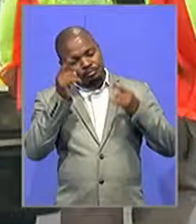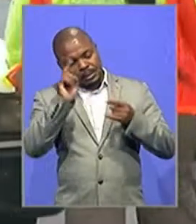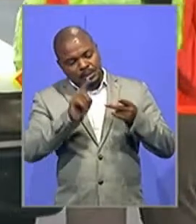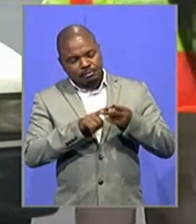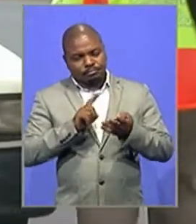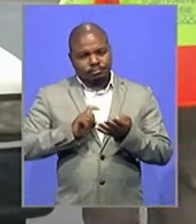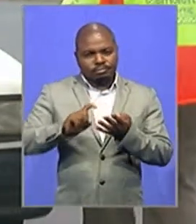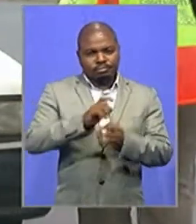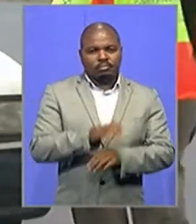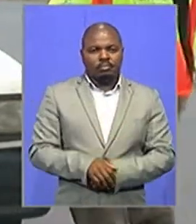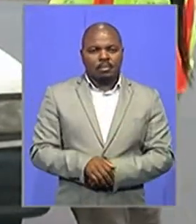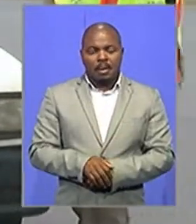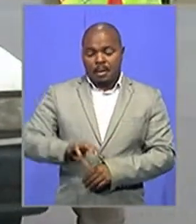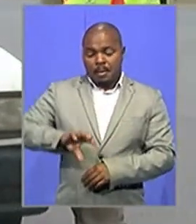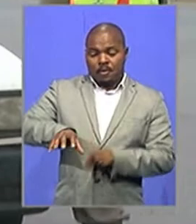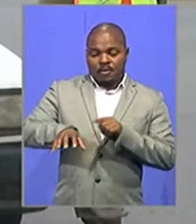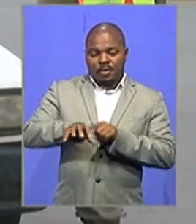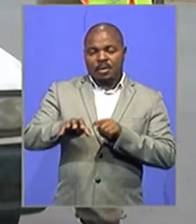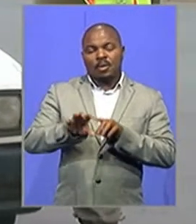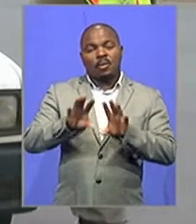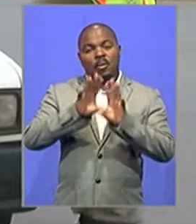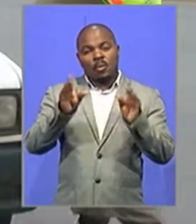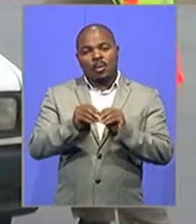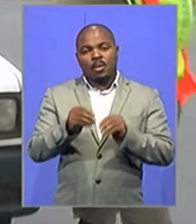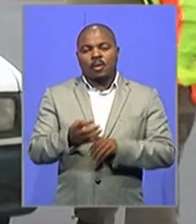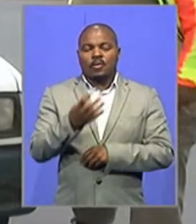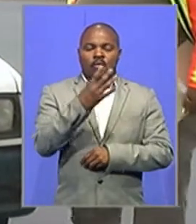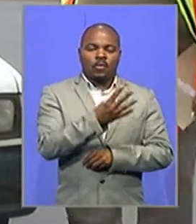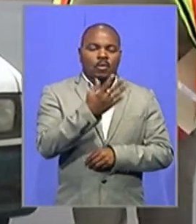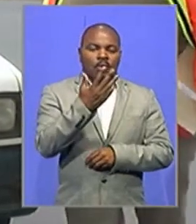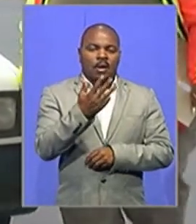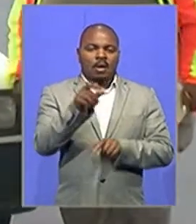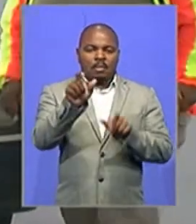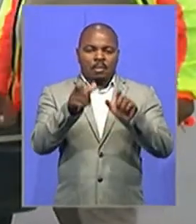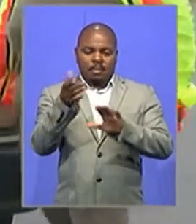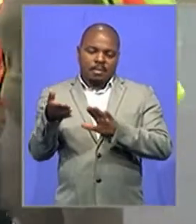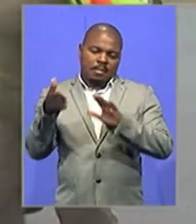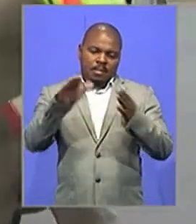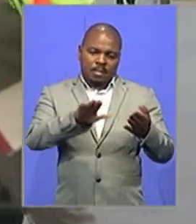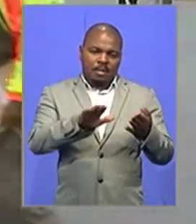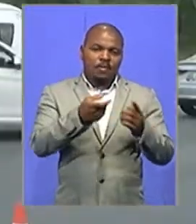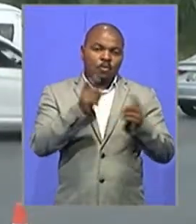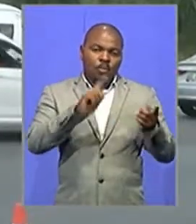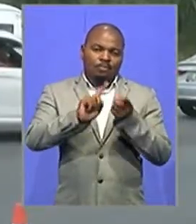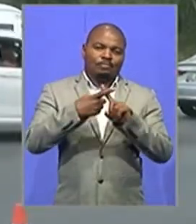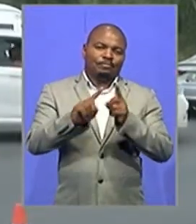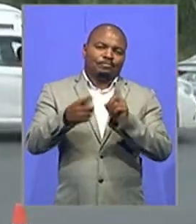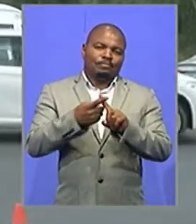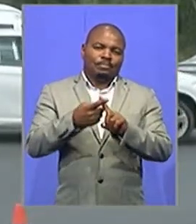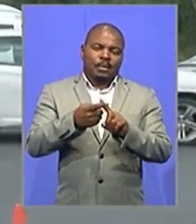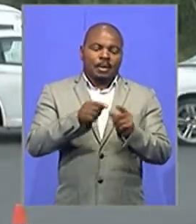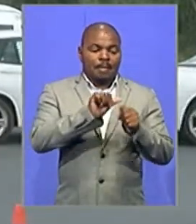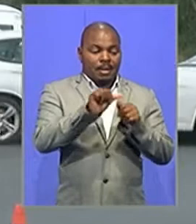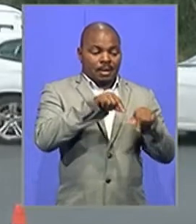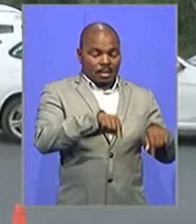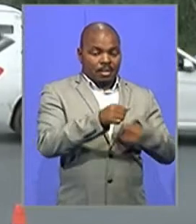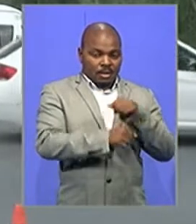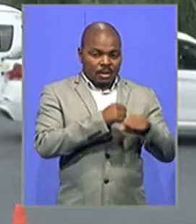sanitizing. Profenseng e kwadisitse maso a le 49 ya tlhagileng mo kotsing ya dijanaga ga bapisiwa le a